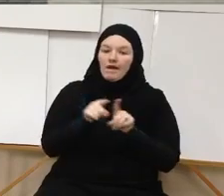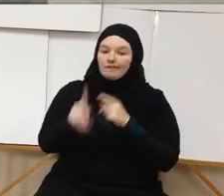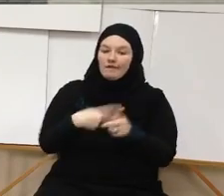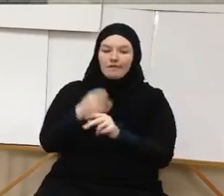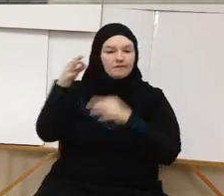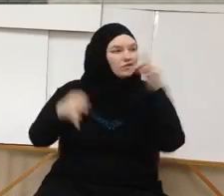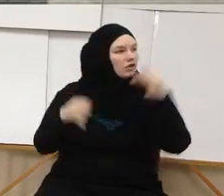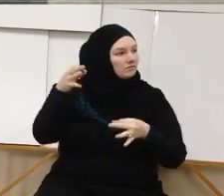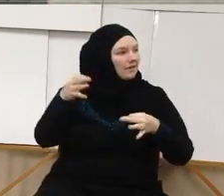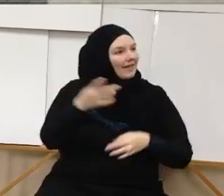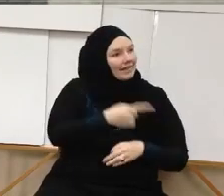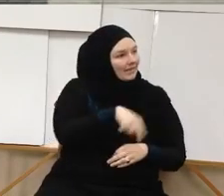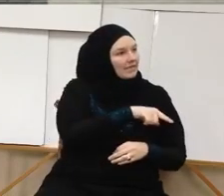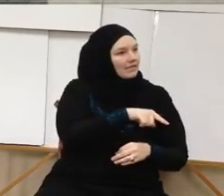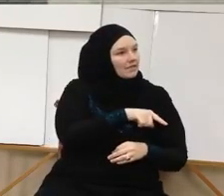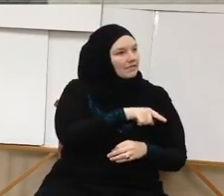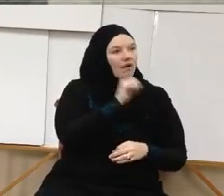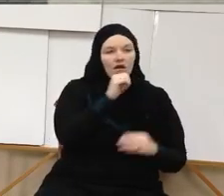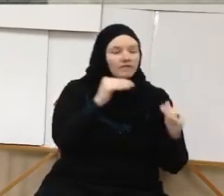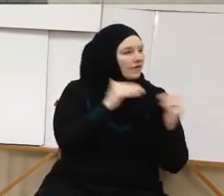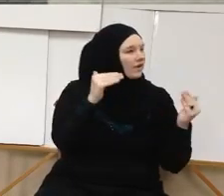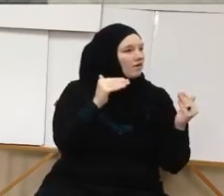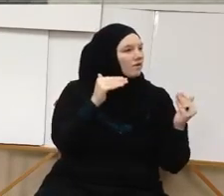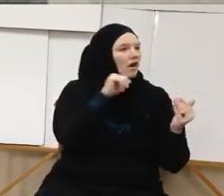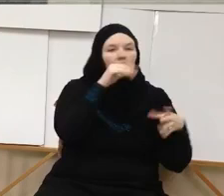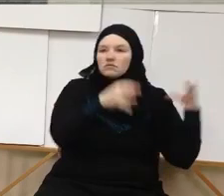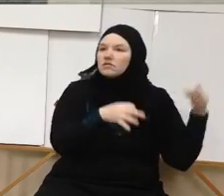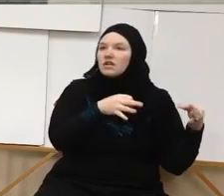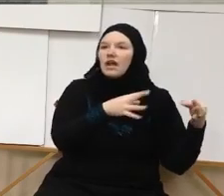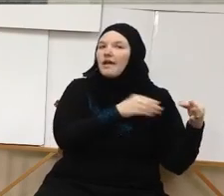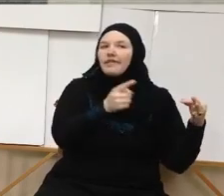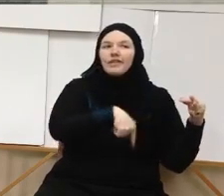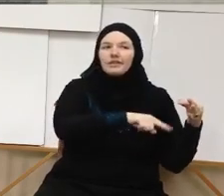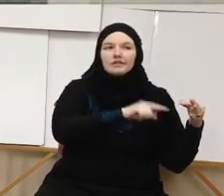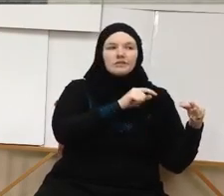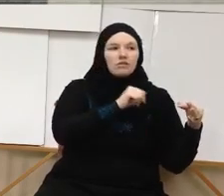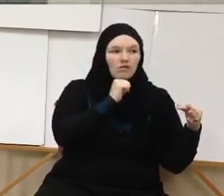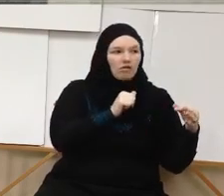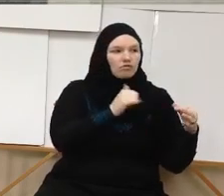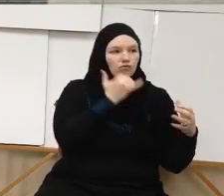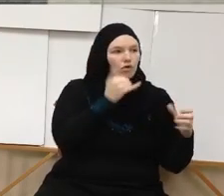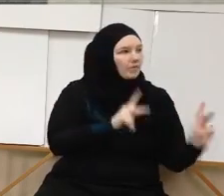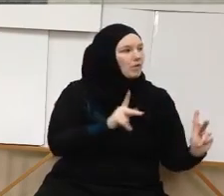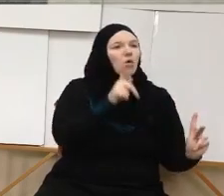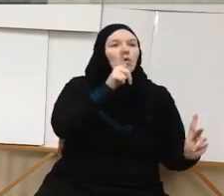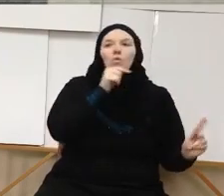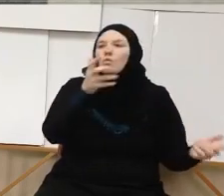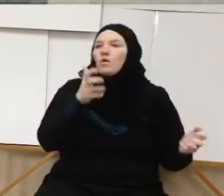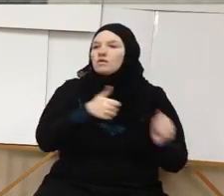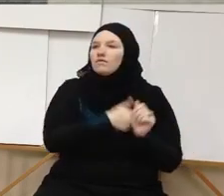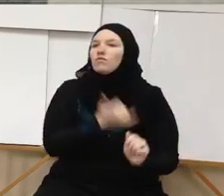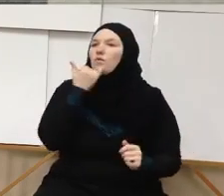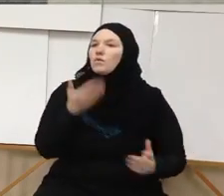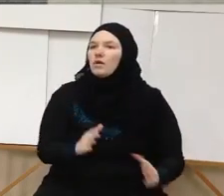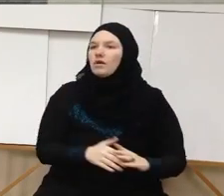judgment. They are unjust, unfair, and they are the wrongdoers. Who wants to be a wrongdoer? That